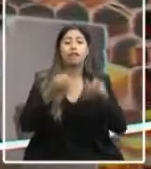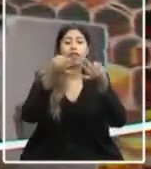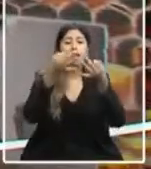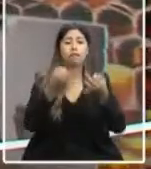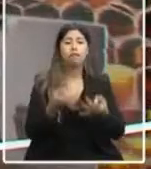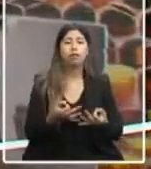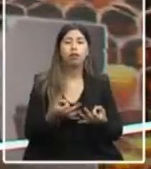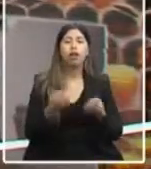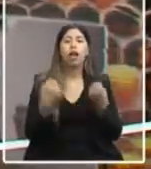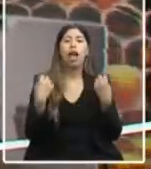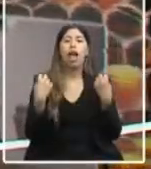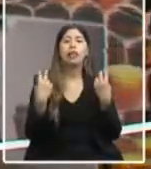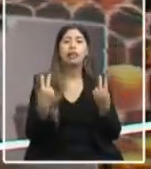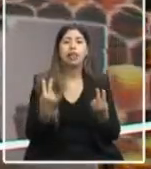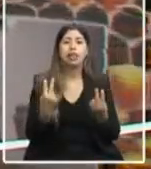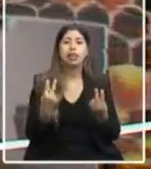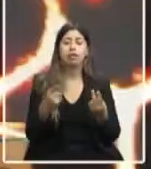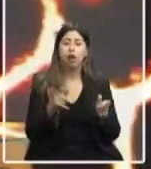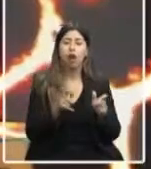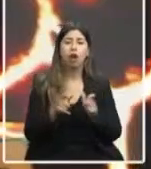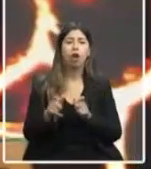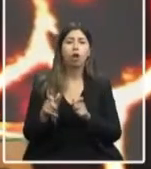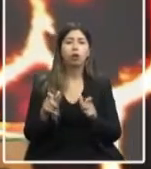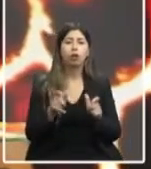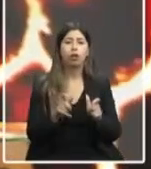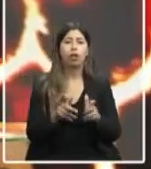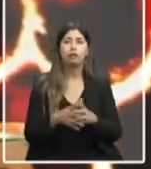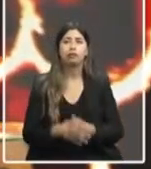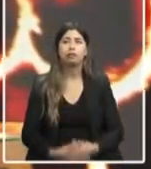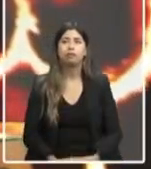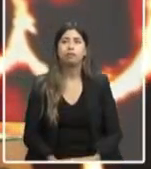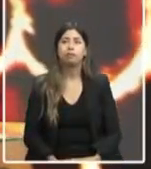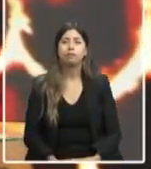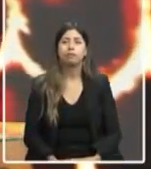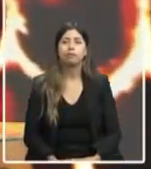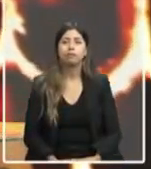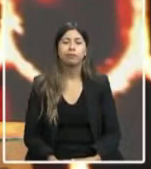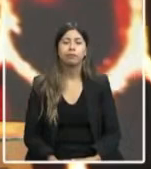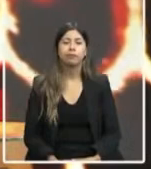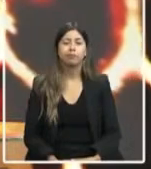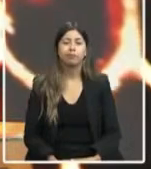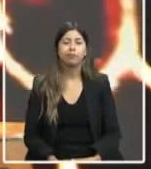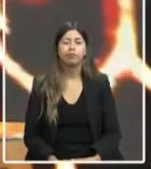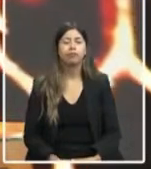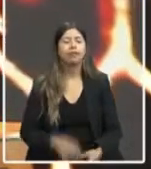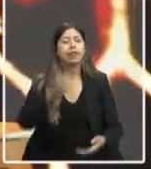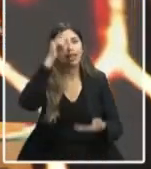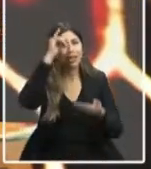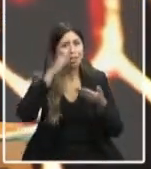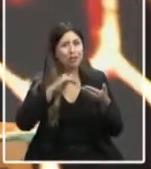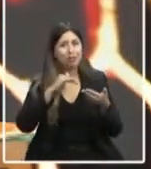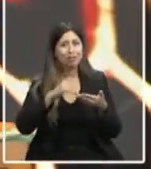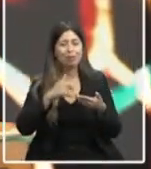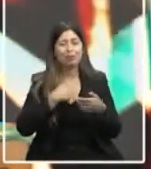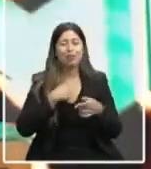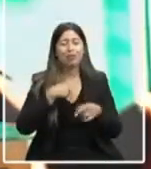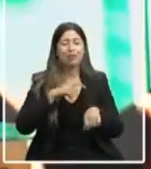control. I'm sorry, I have to finish soon. So I will ask